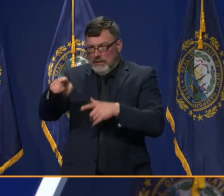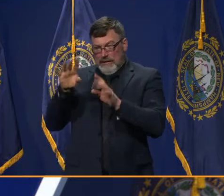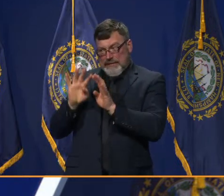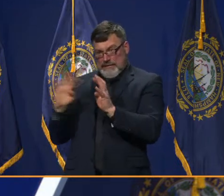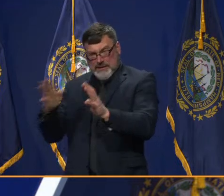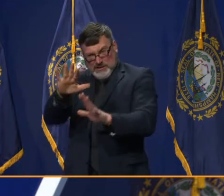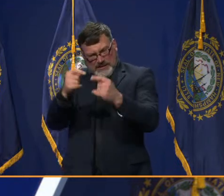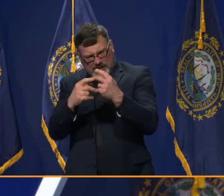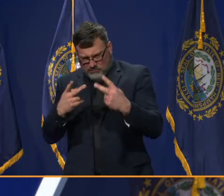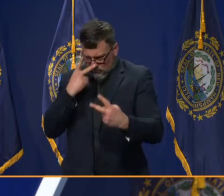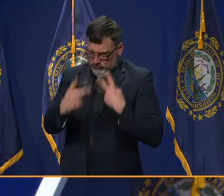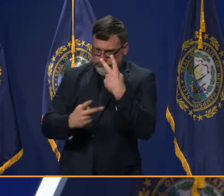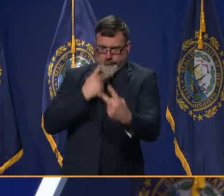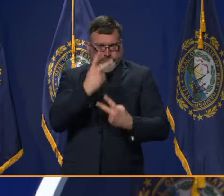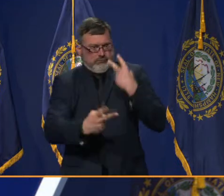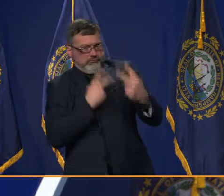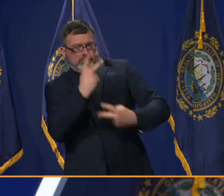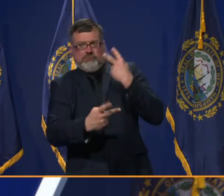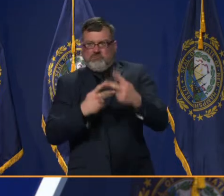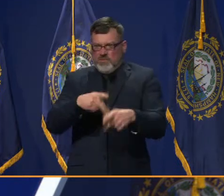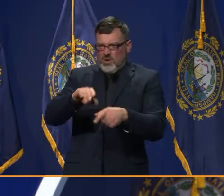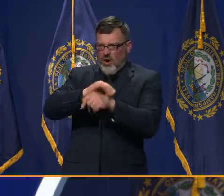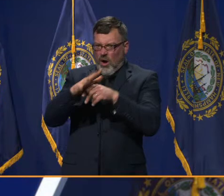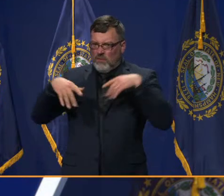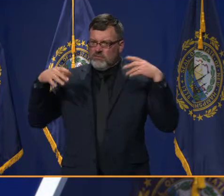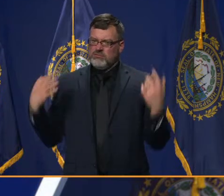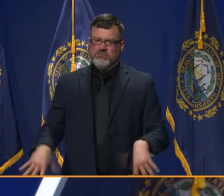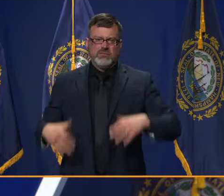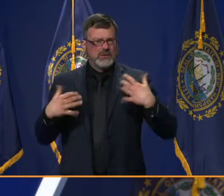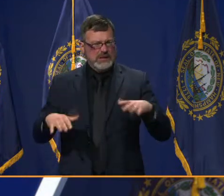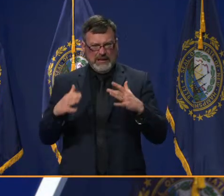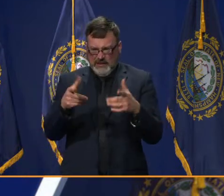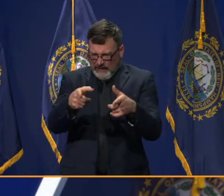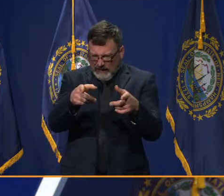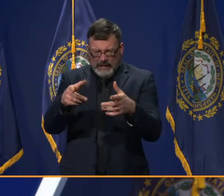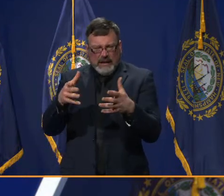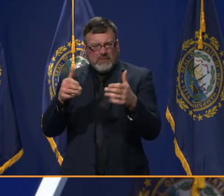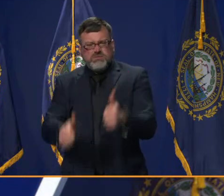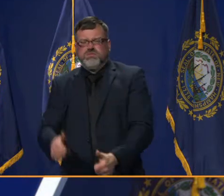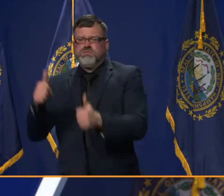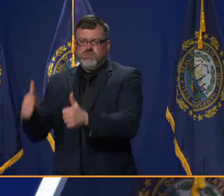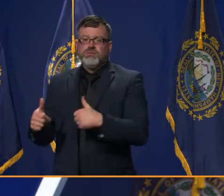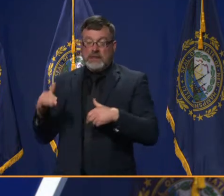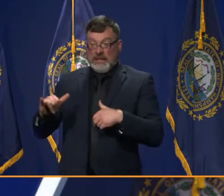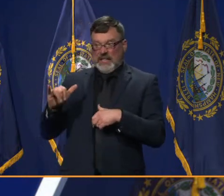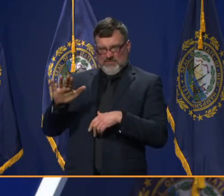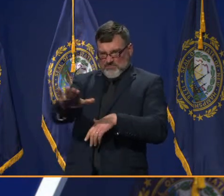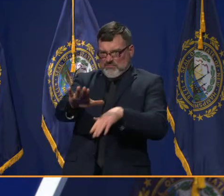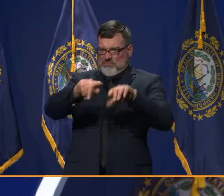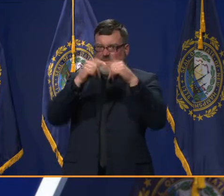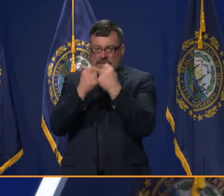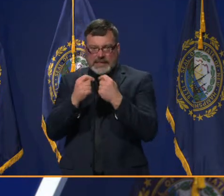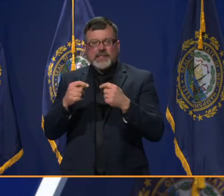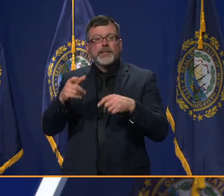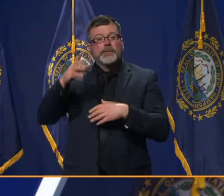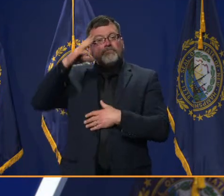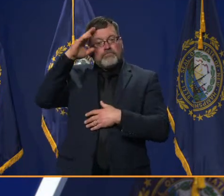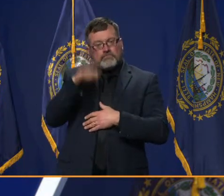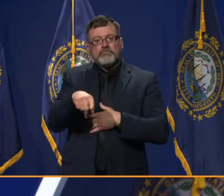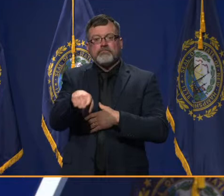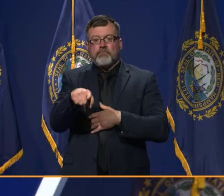colleagues saw the horrors, frankly, of what COVID could do to an individual. And it was Heidi and her team that were there when the patients'